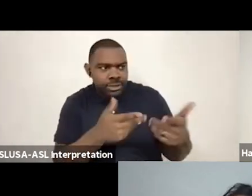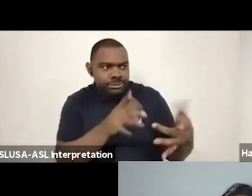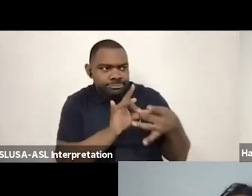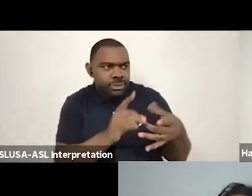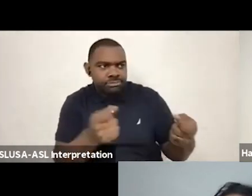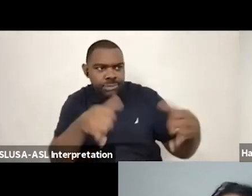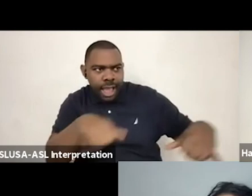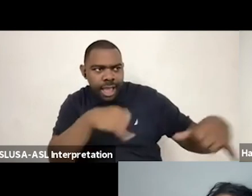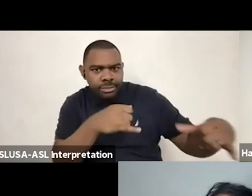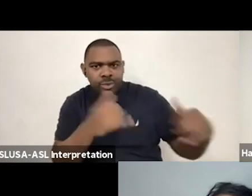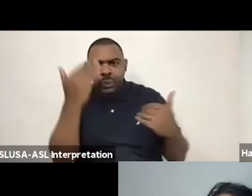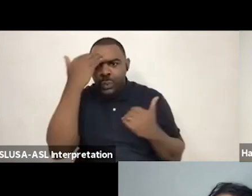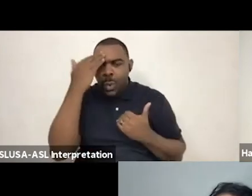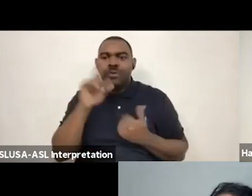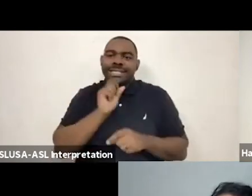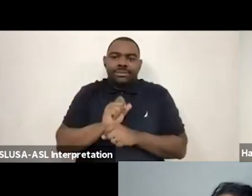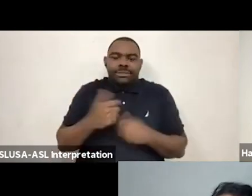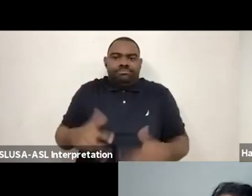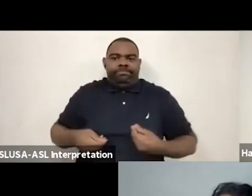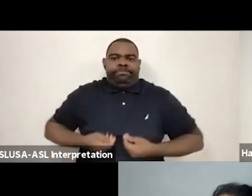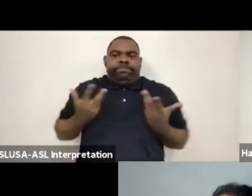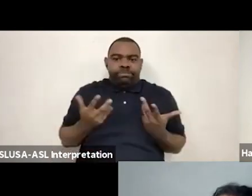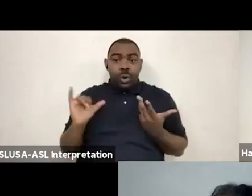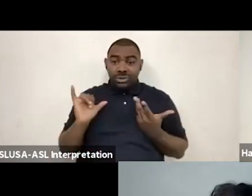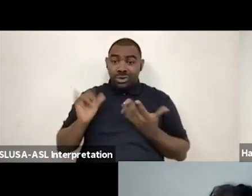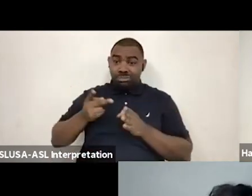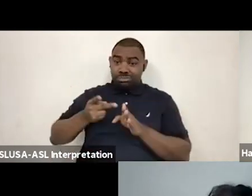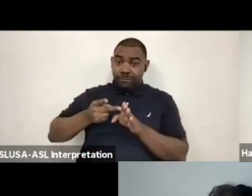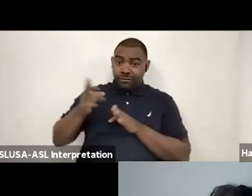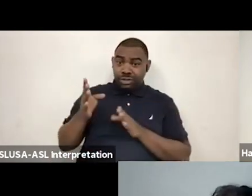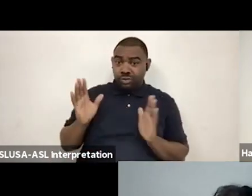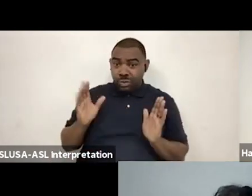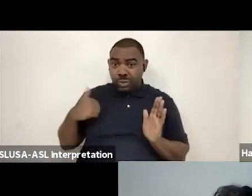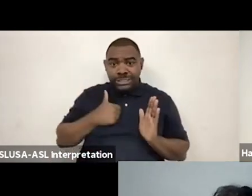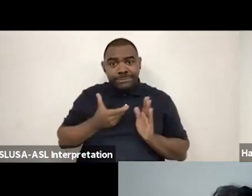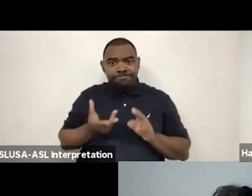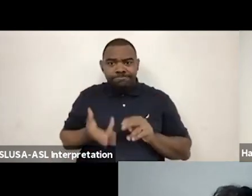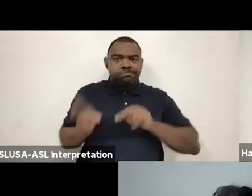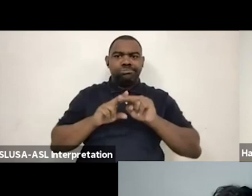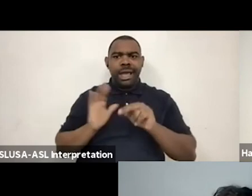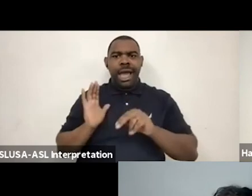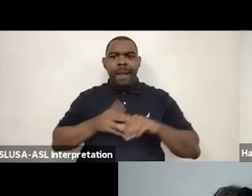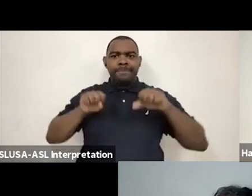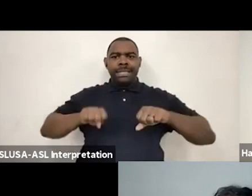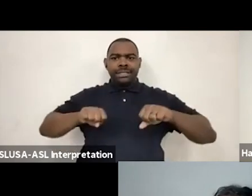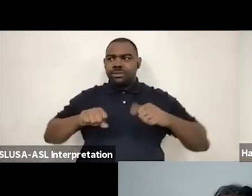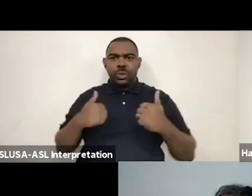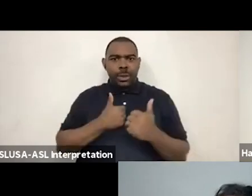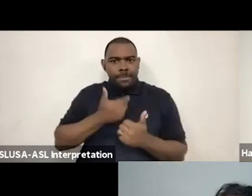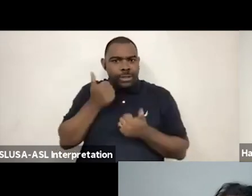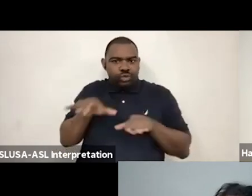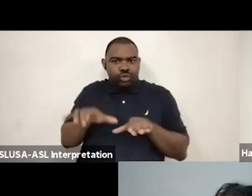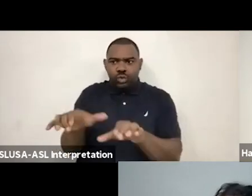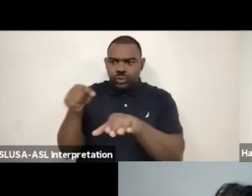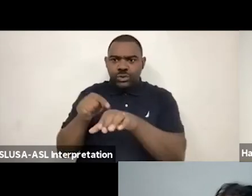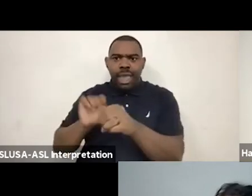really inspirational, and just professionally, it has really enhanced our ability to, I think, be better at what we do and